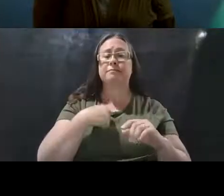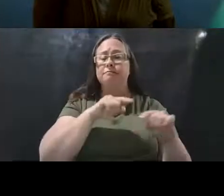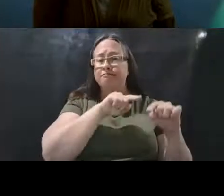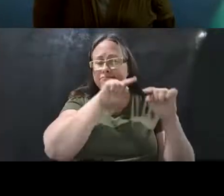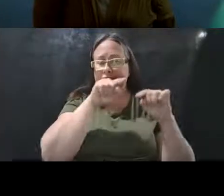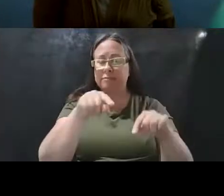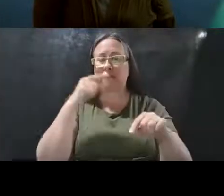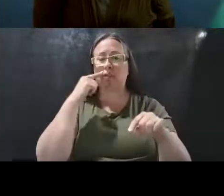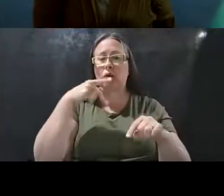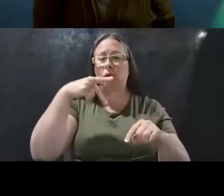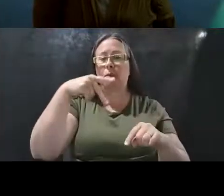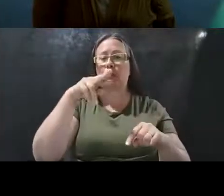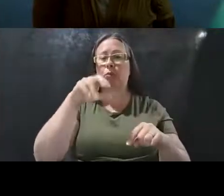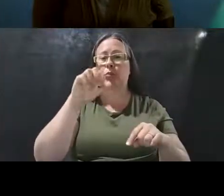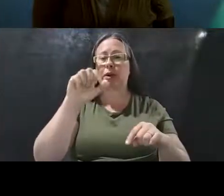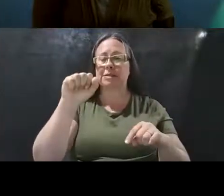press conference to